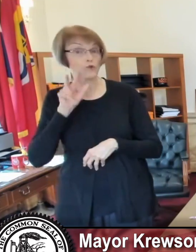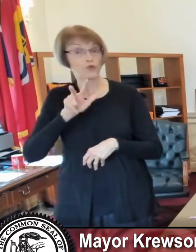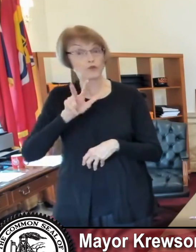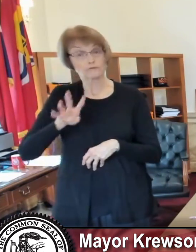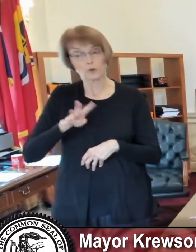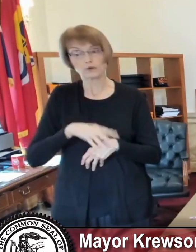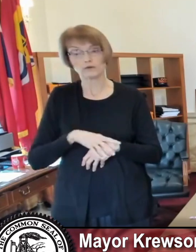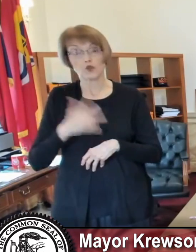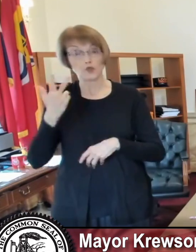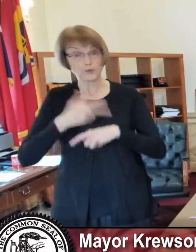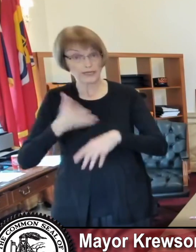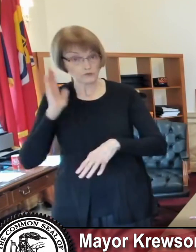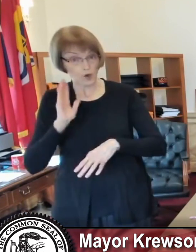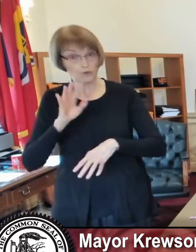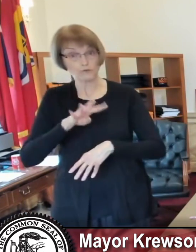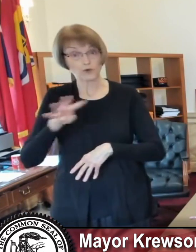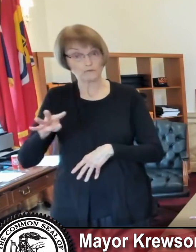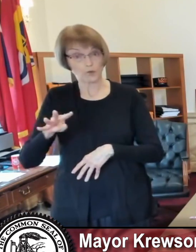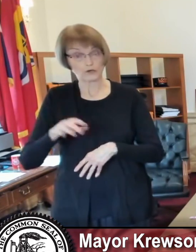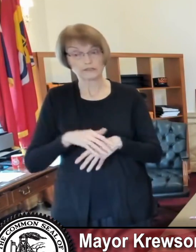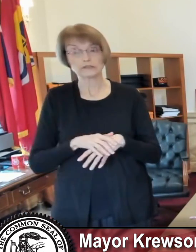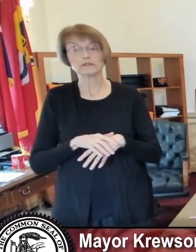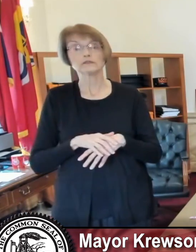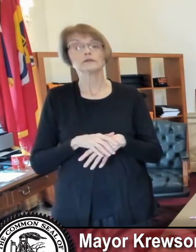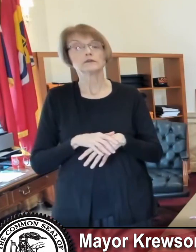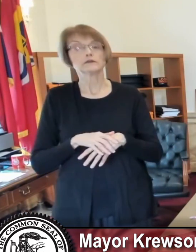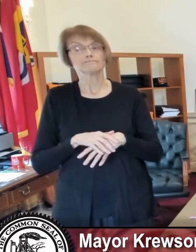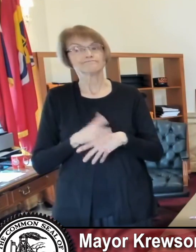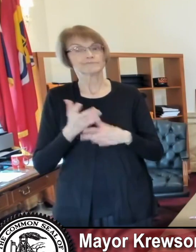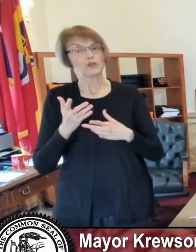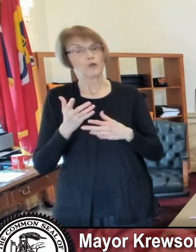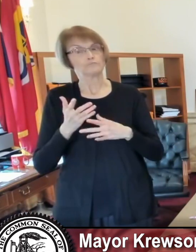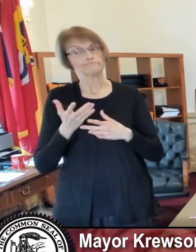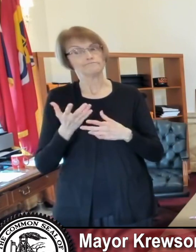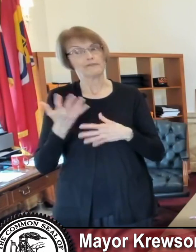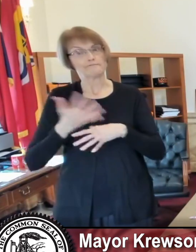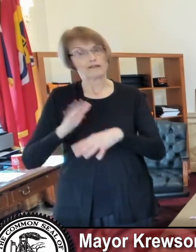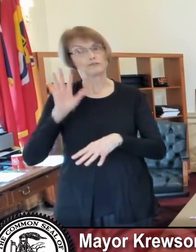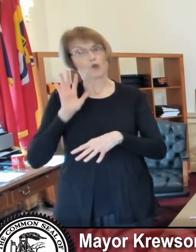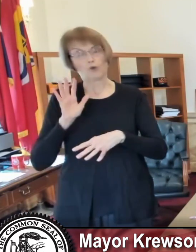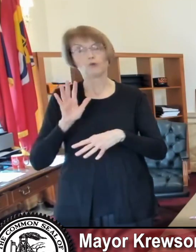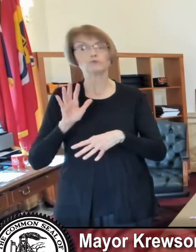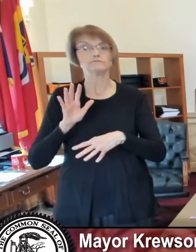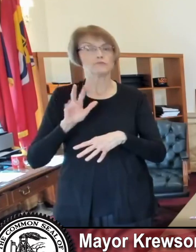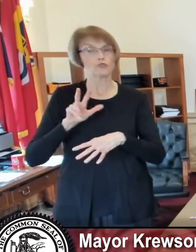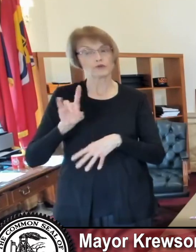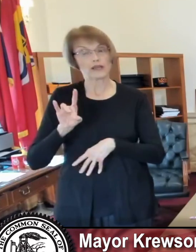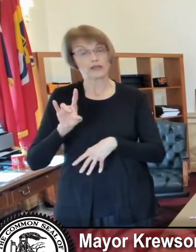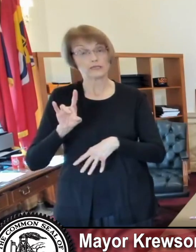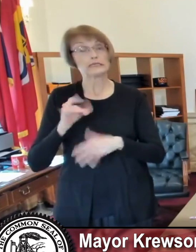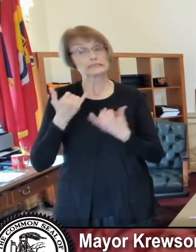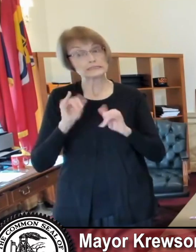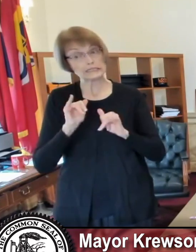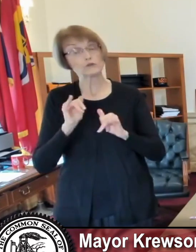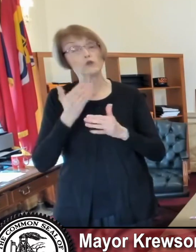day before that we had 44 and 38. Those numbers are still good, but we